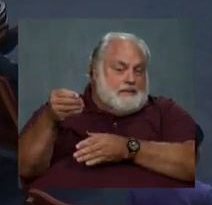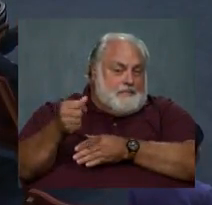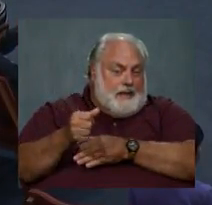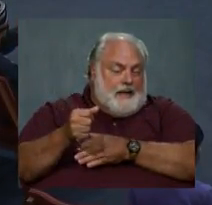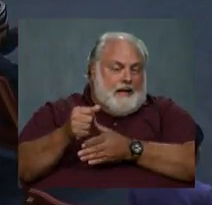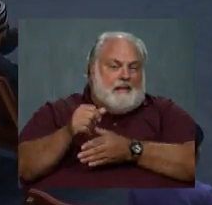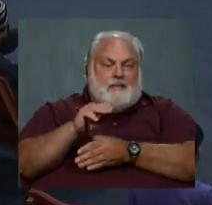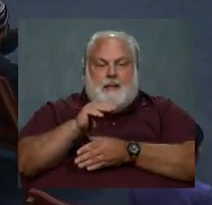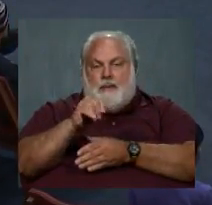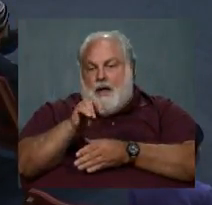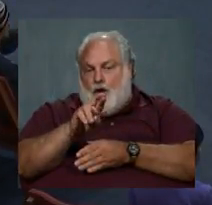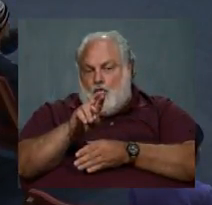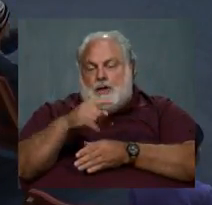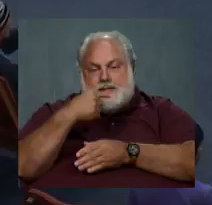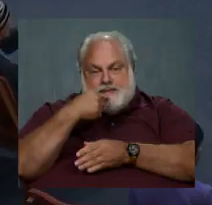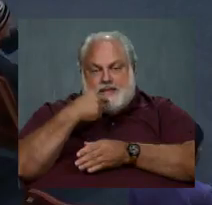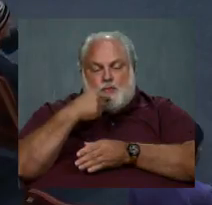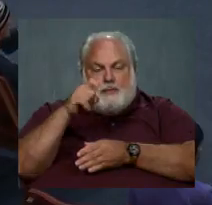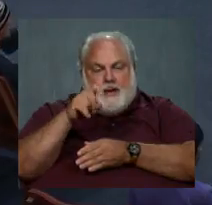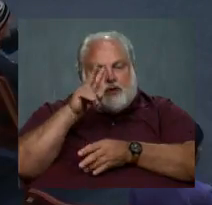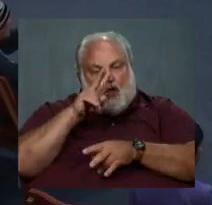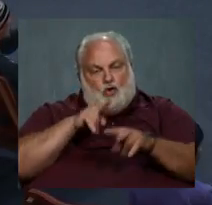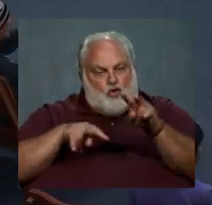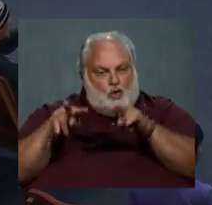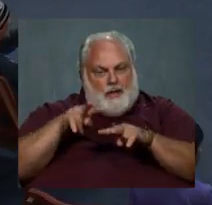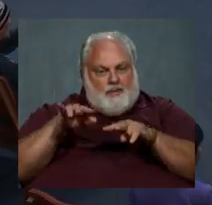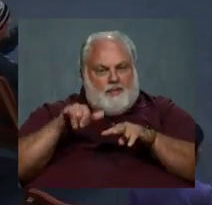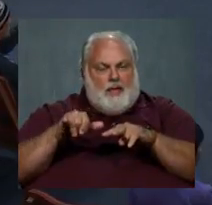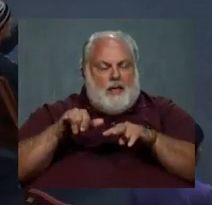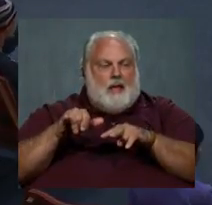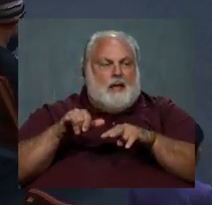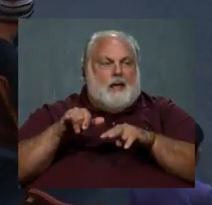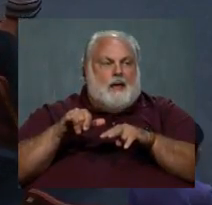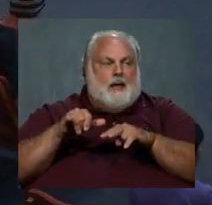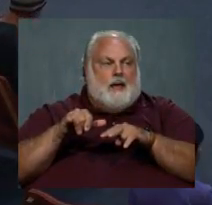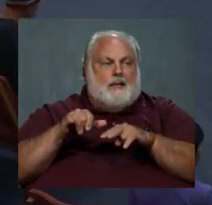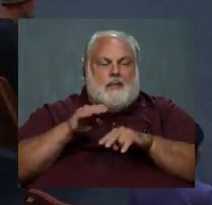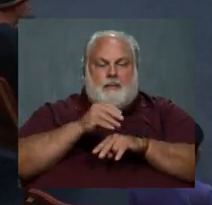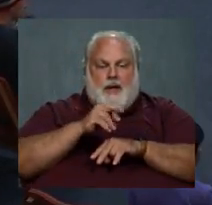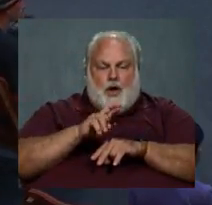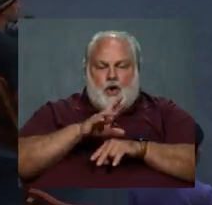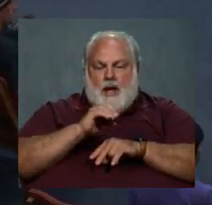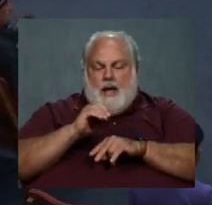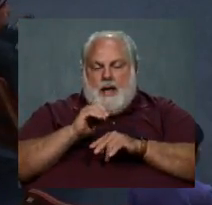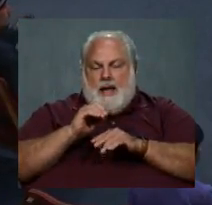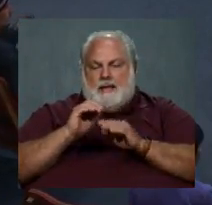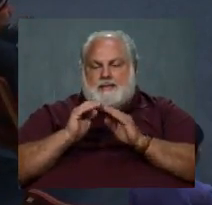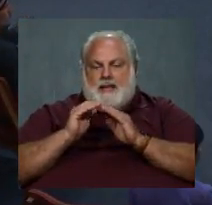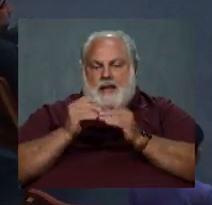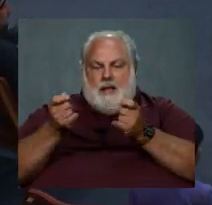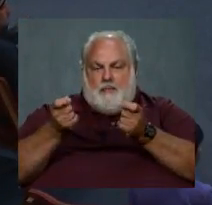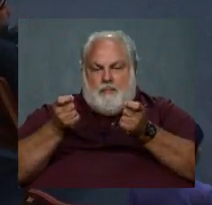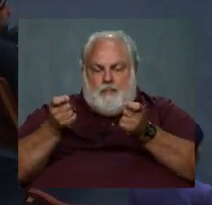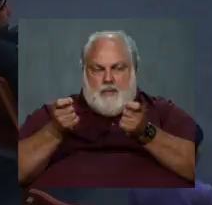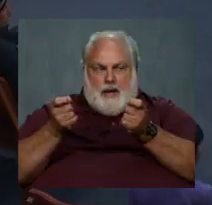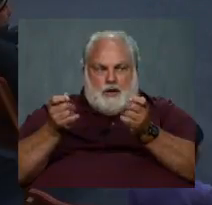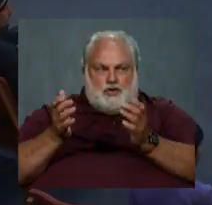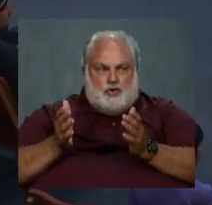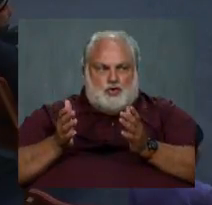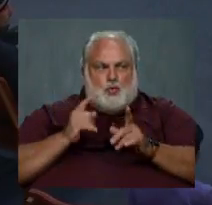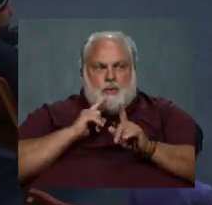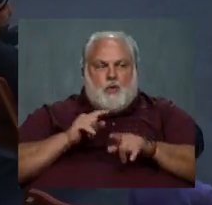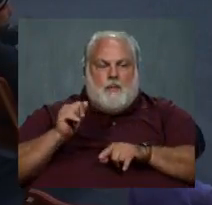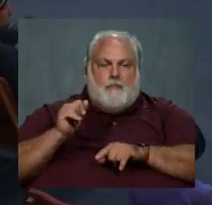the mayor is correct that that's something to be looked at by the mayor and Mr. Moore to be reported to the